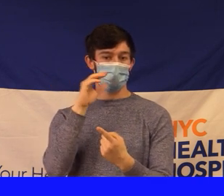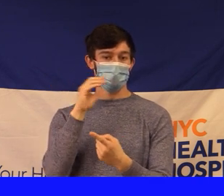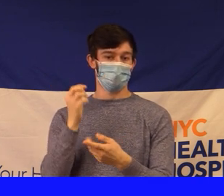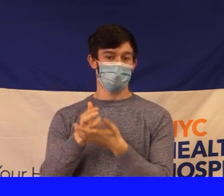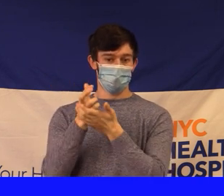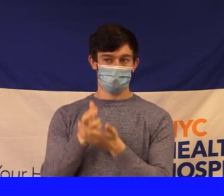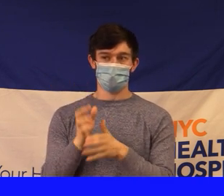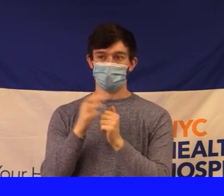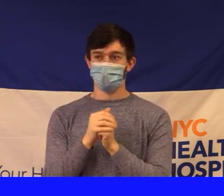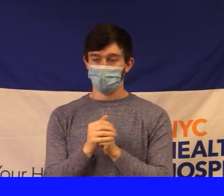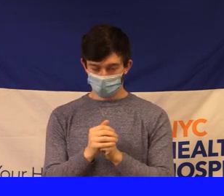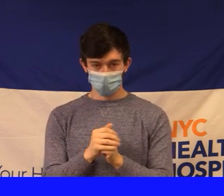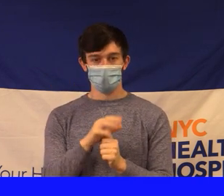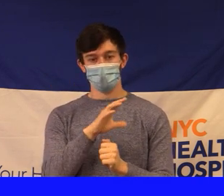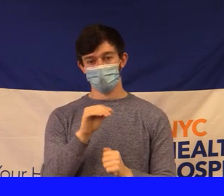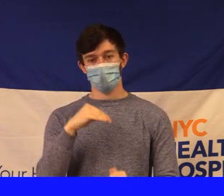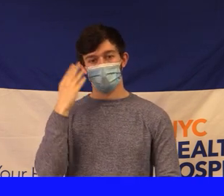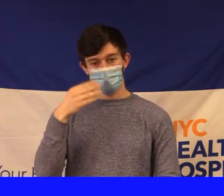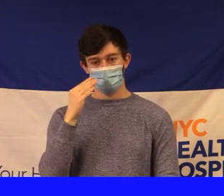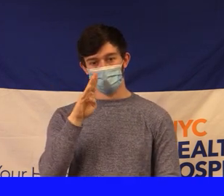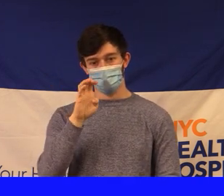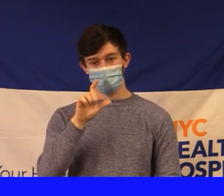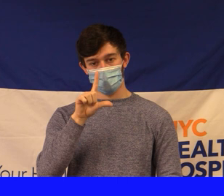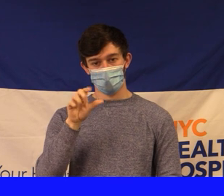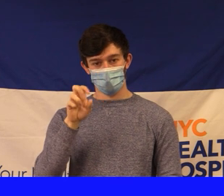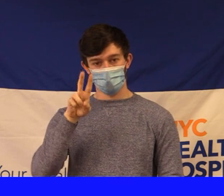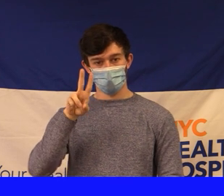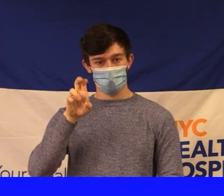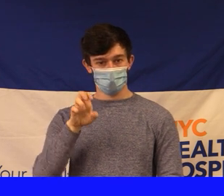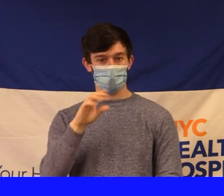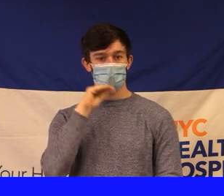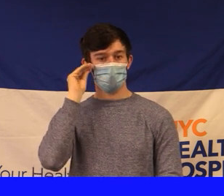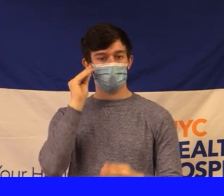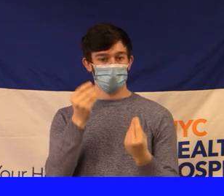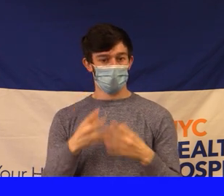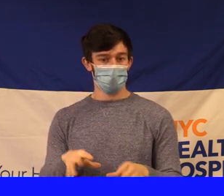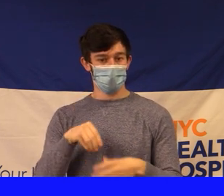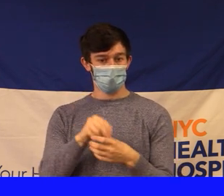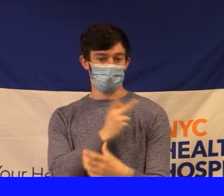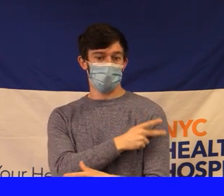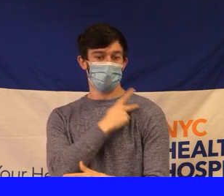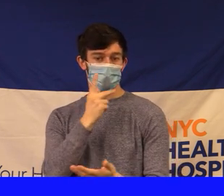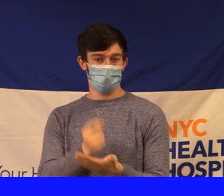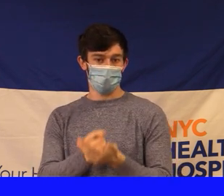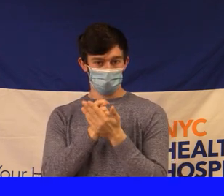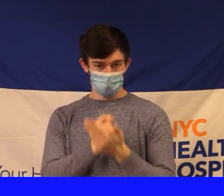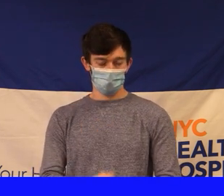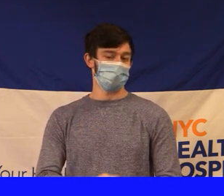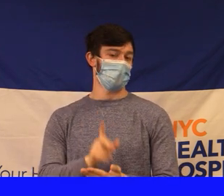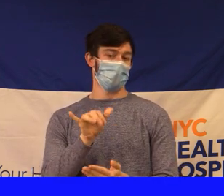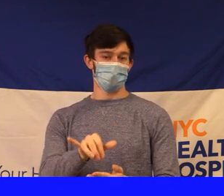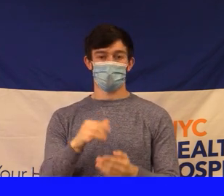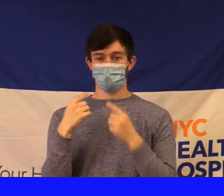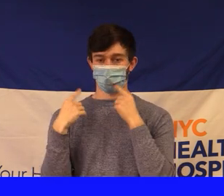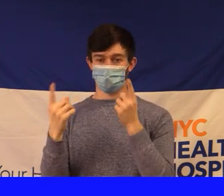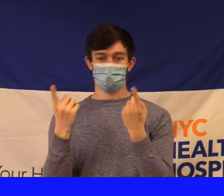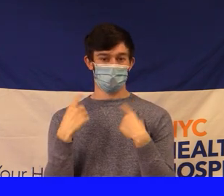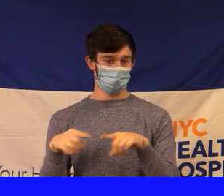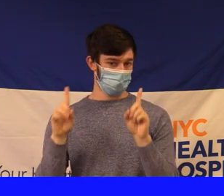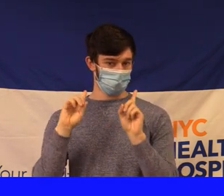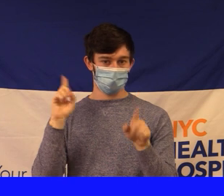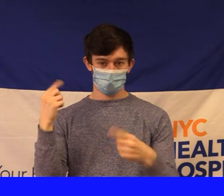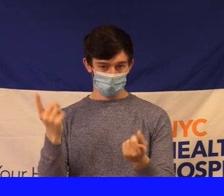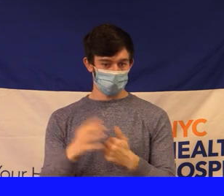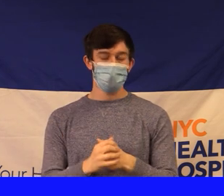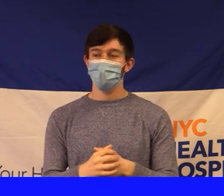for homeless individuals at Bellevue. This unit provides inpatient treatment on an extended basis to that